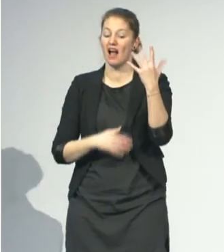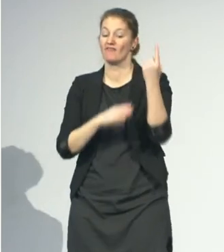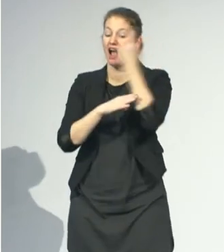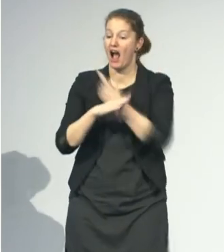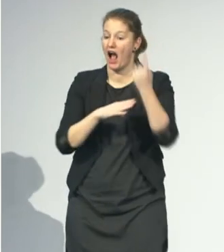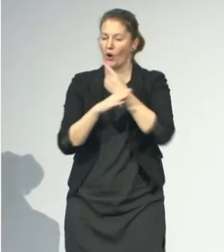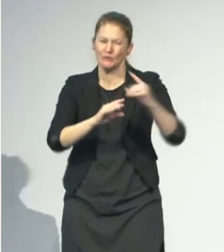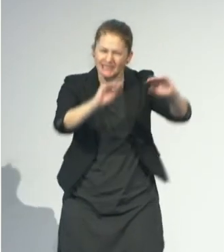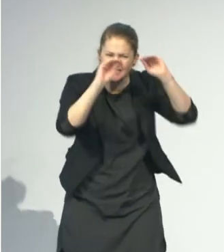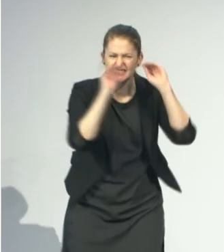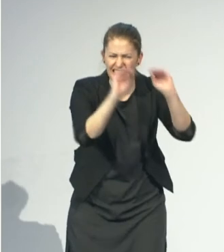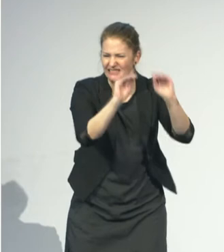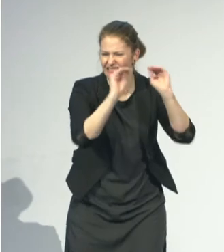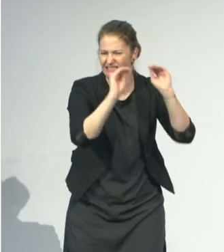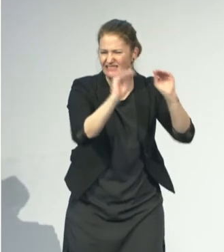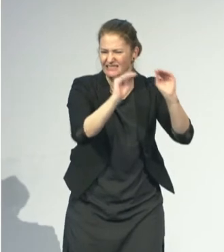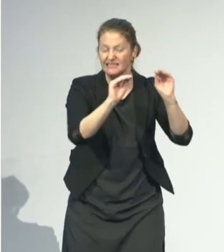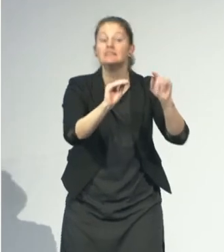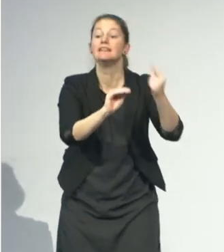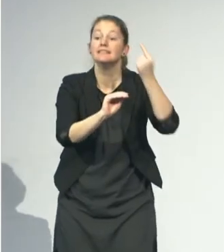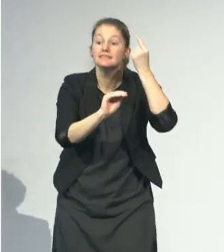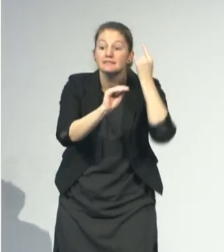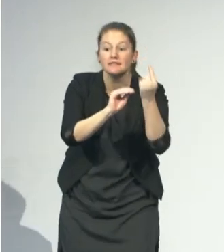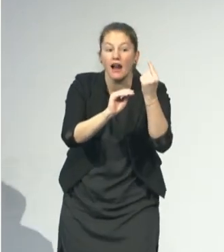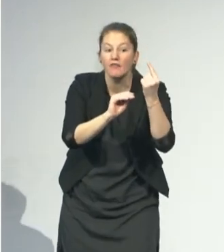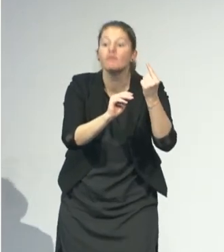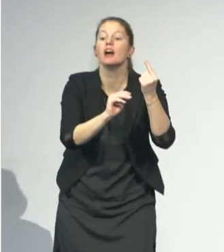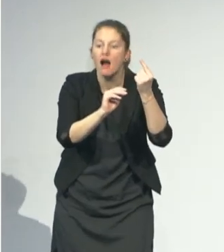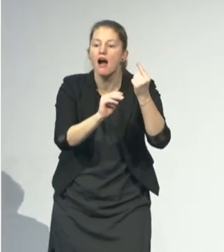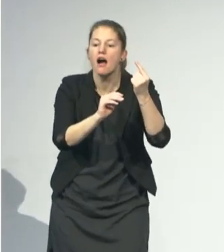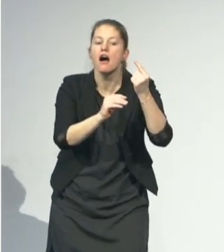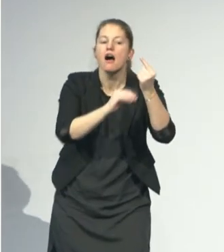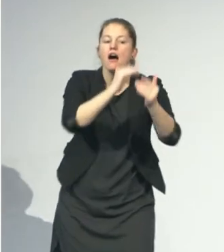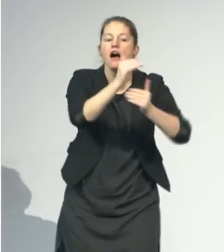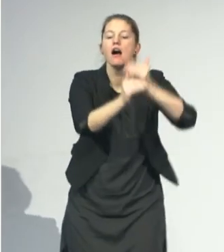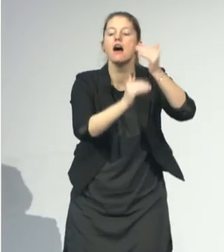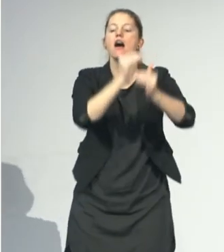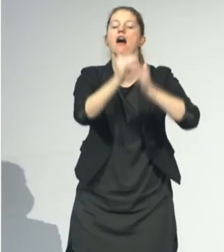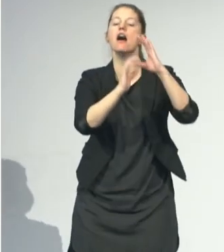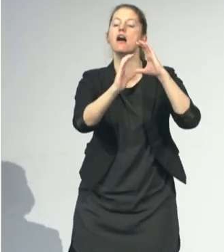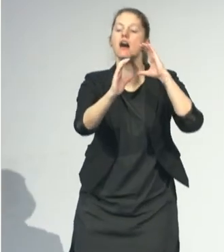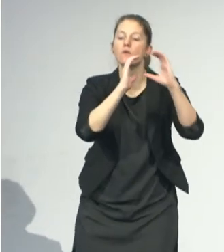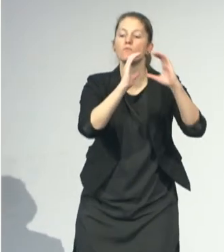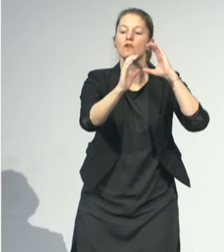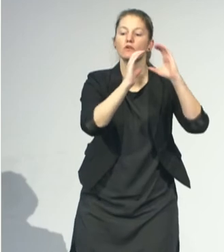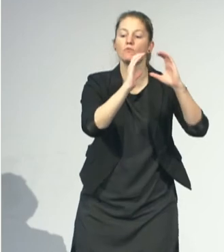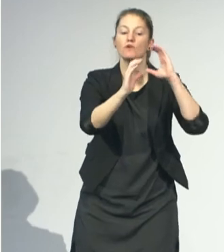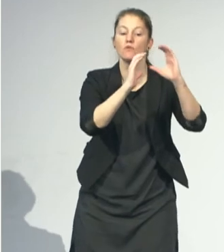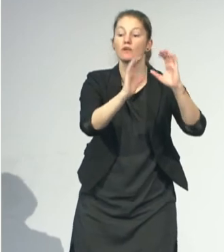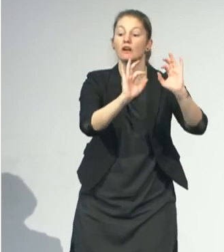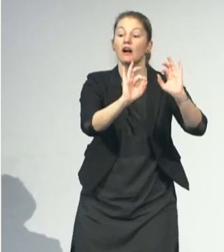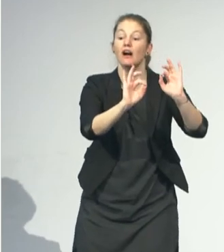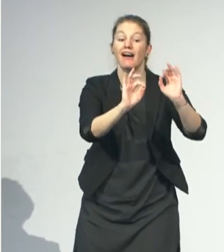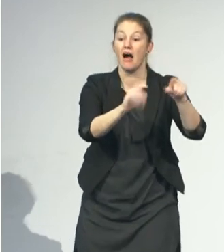intervene, always when the right of communication of a person with a disability, any disability, is